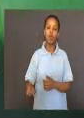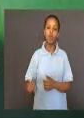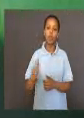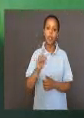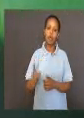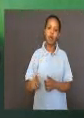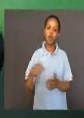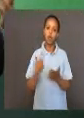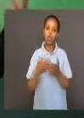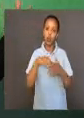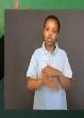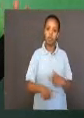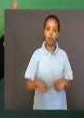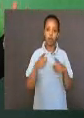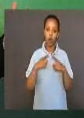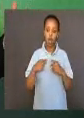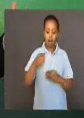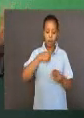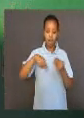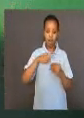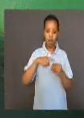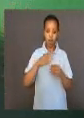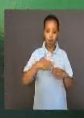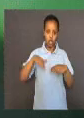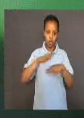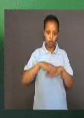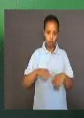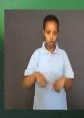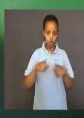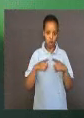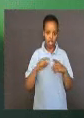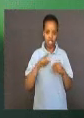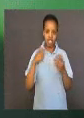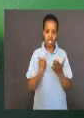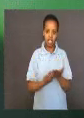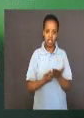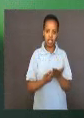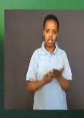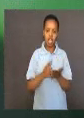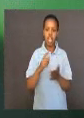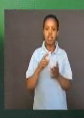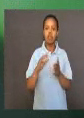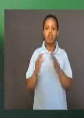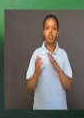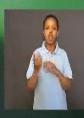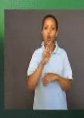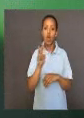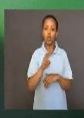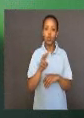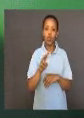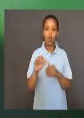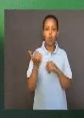blend in with its surroundings, do you think it will survive